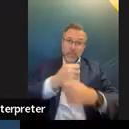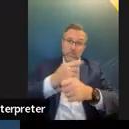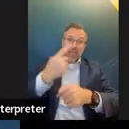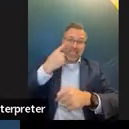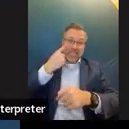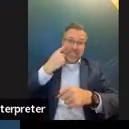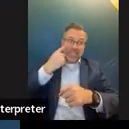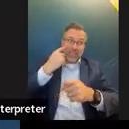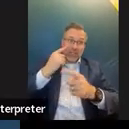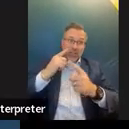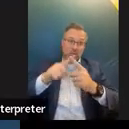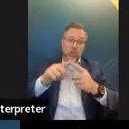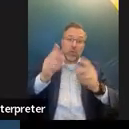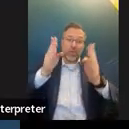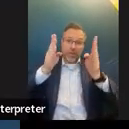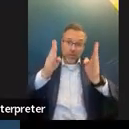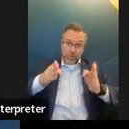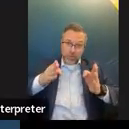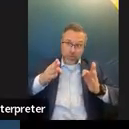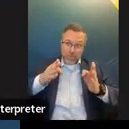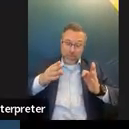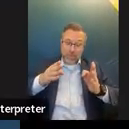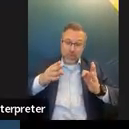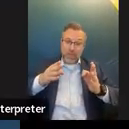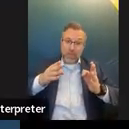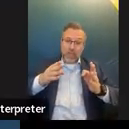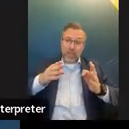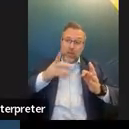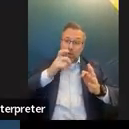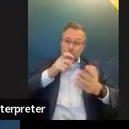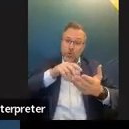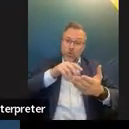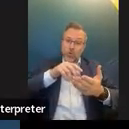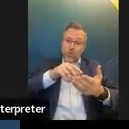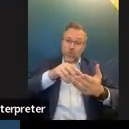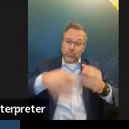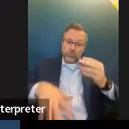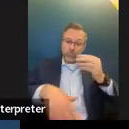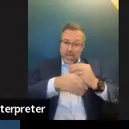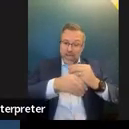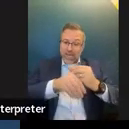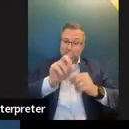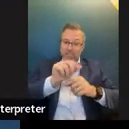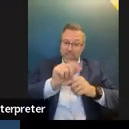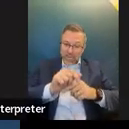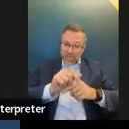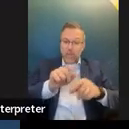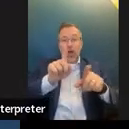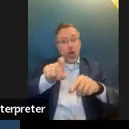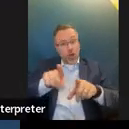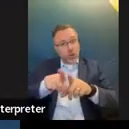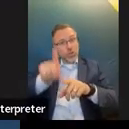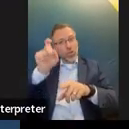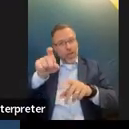has to make sense to you as the person analyzing the data. So you might have to have a conversation about that.